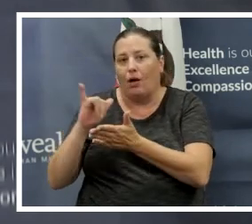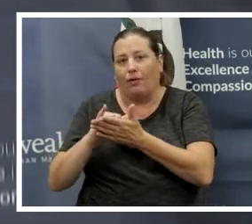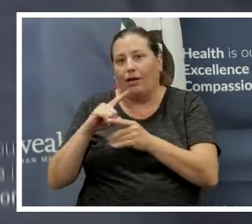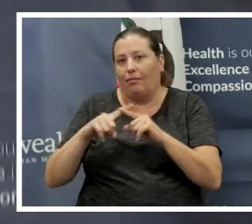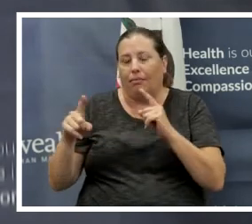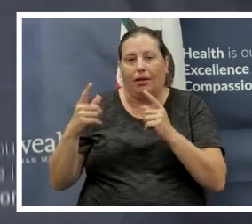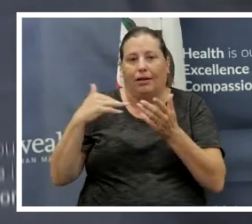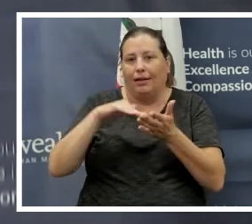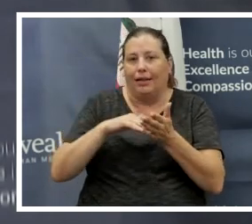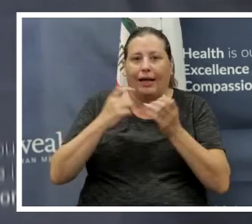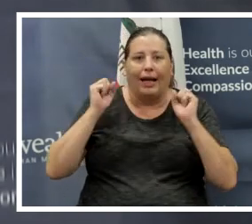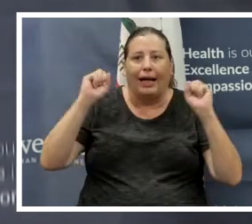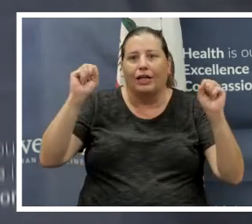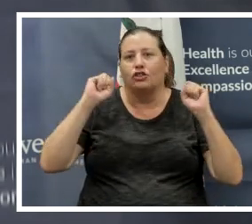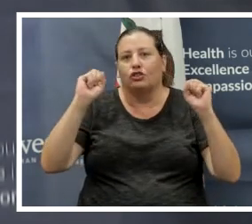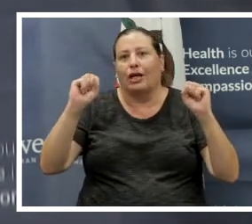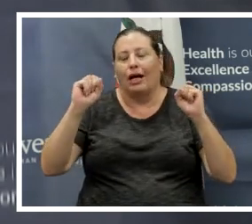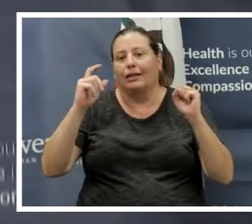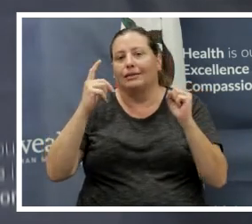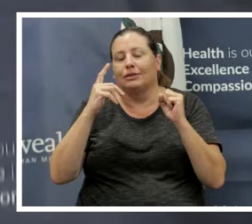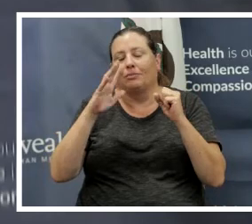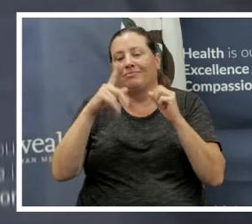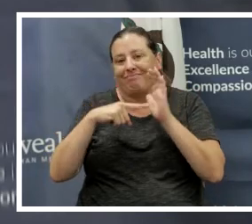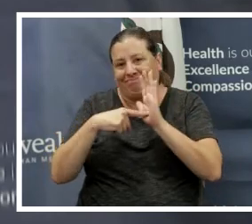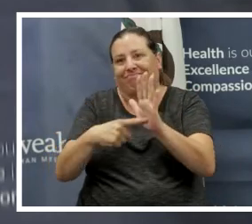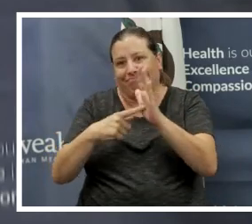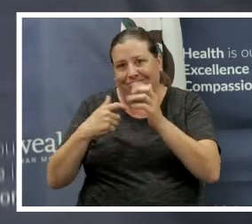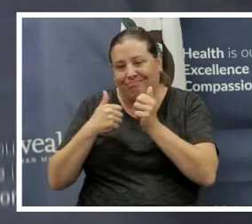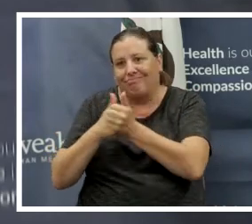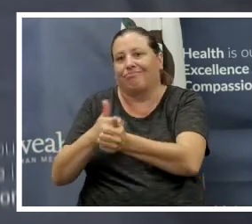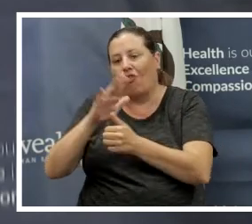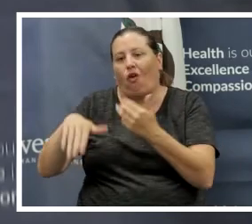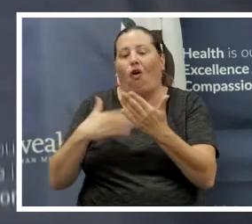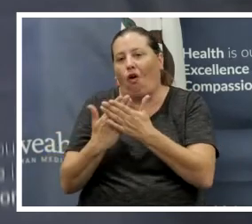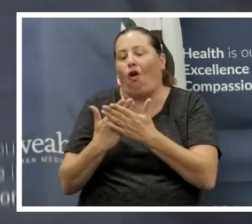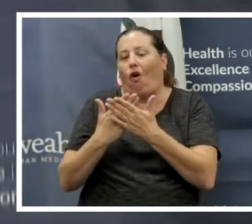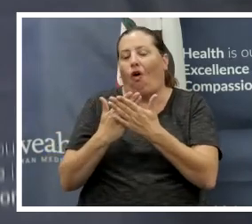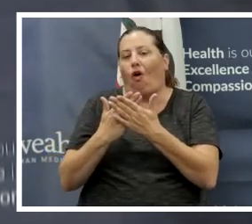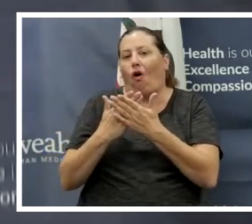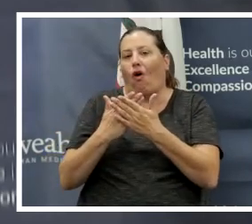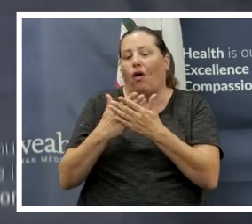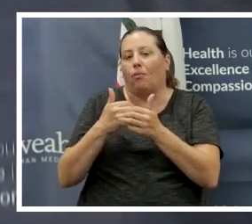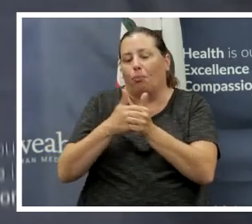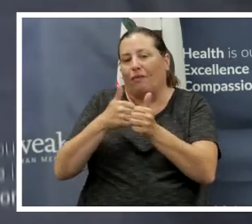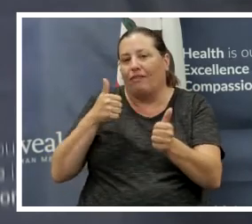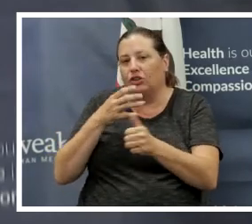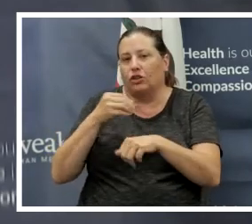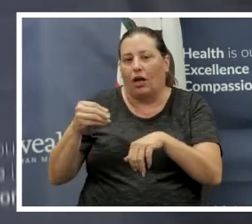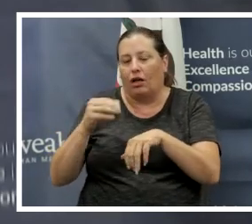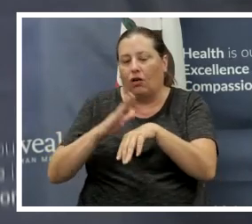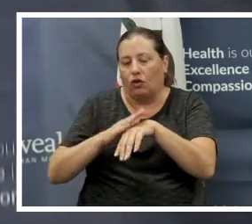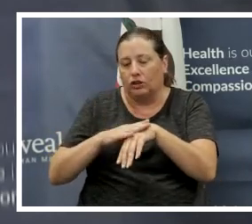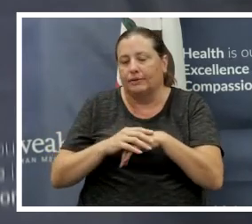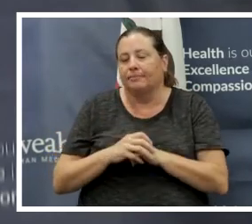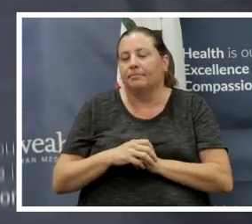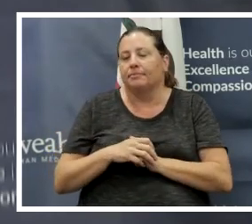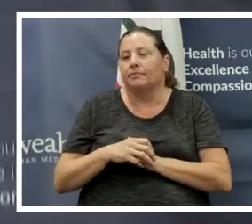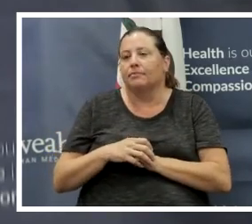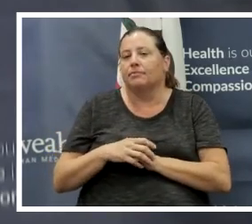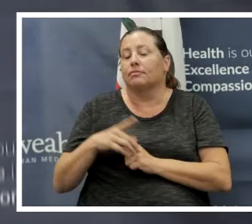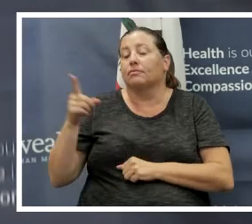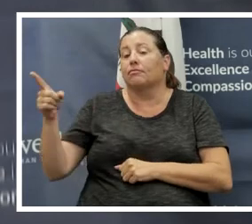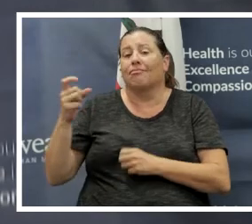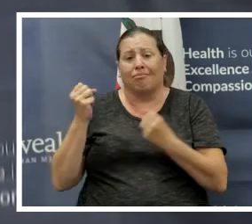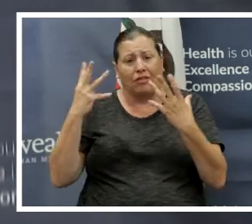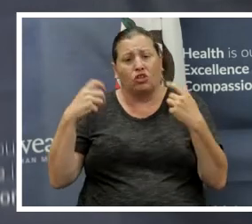again, exercising, all the protections and precautions. Okay, thank you. So some gyms are already open in Tulare County. Why isn't